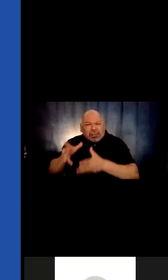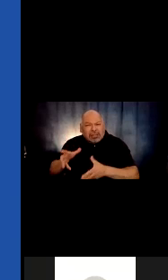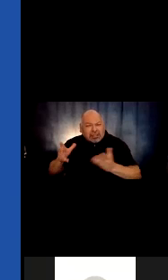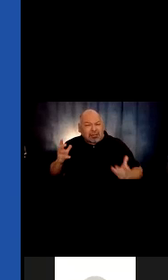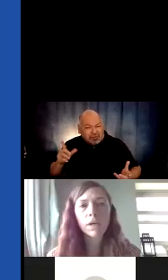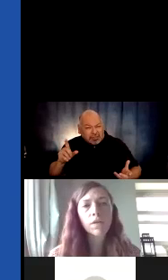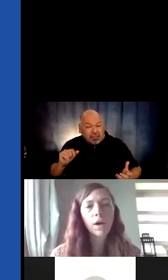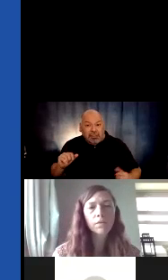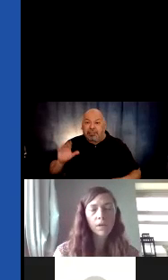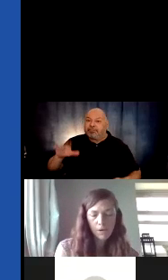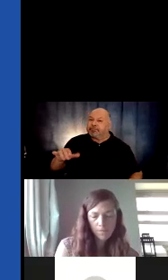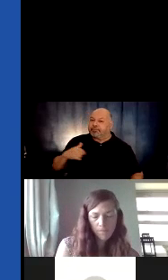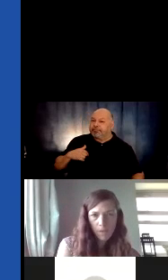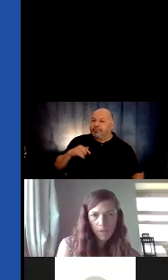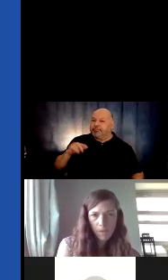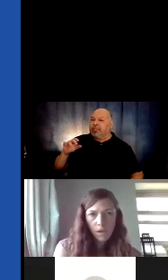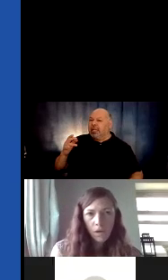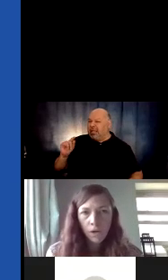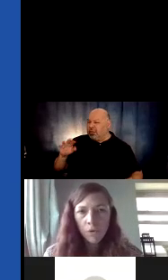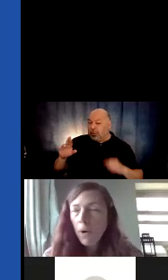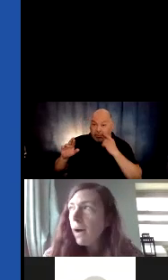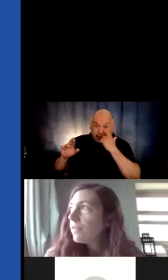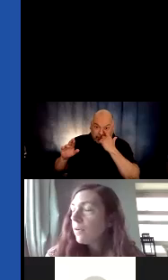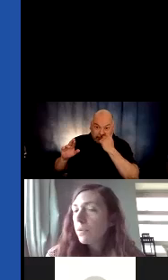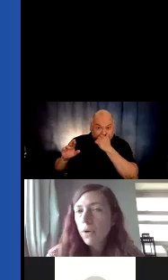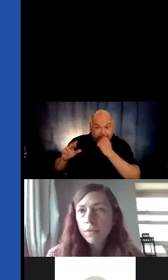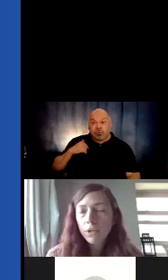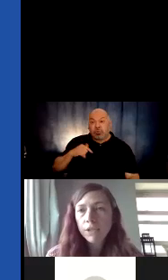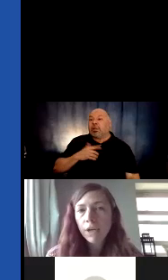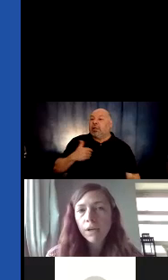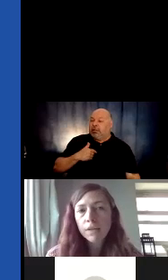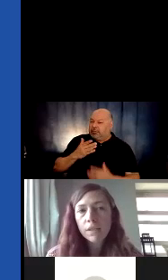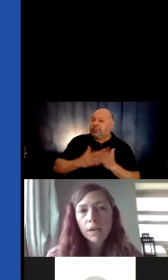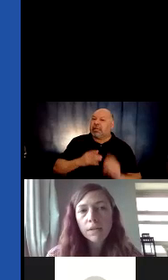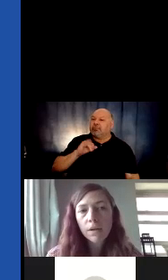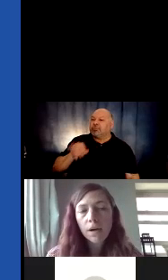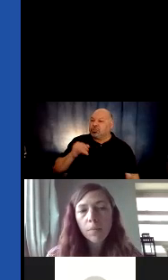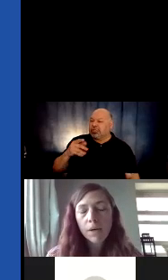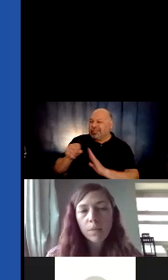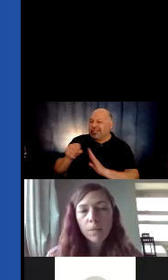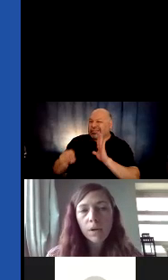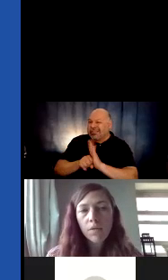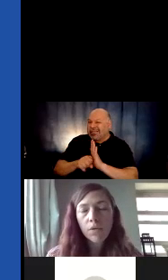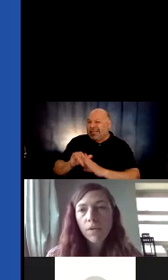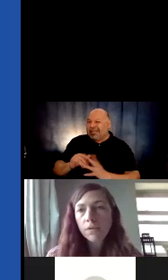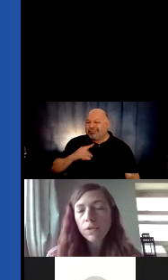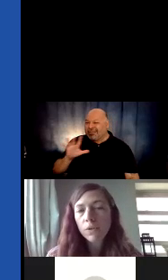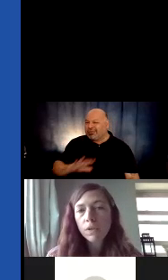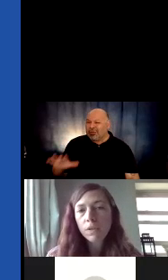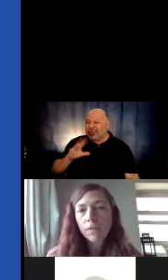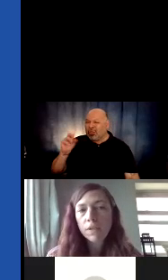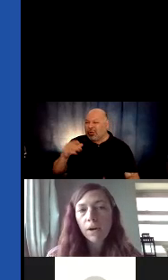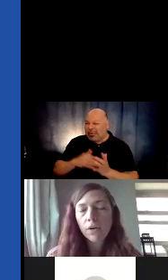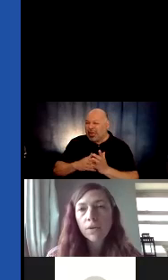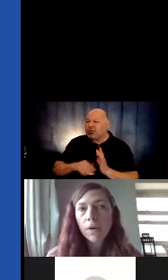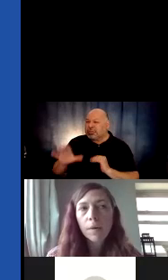This is Heather. I can take that. We do have some J&J in the state, approximately 30,000 doses